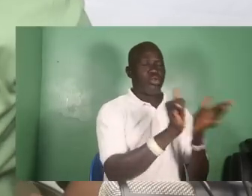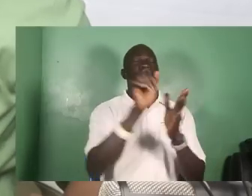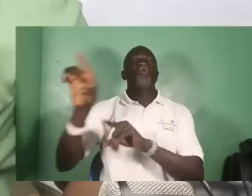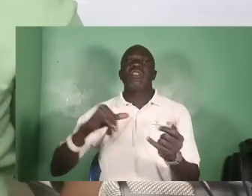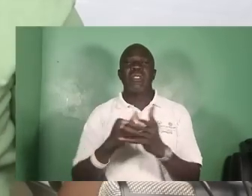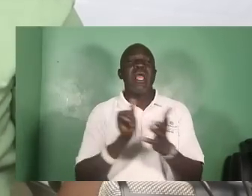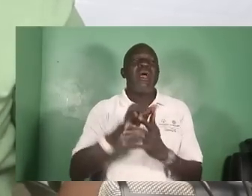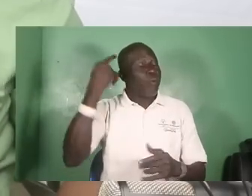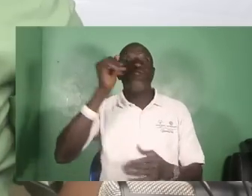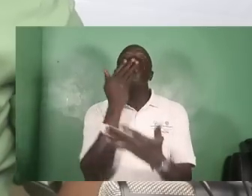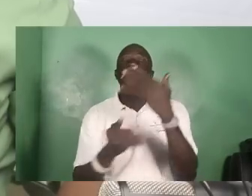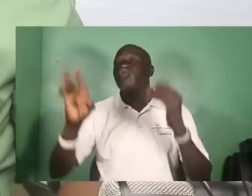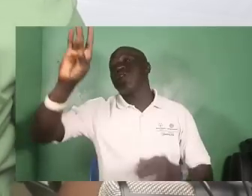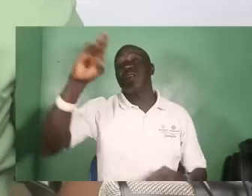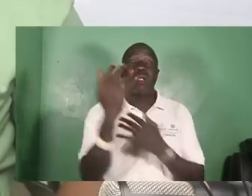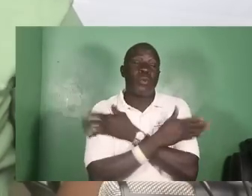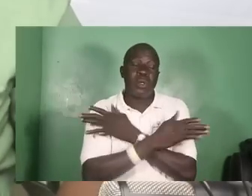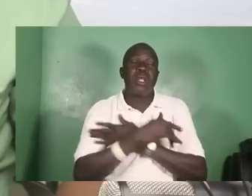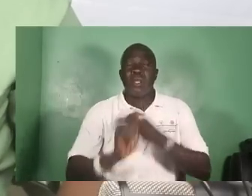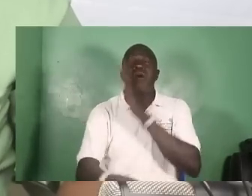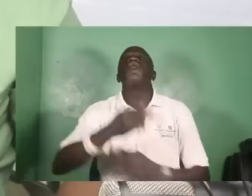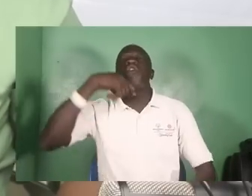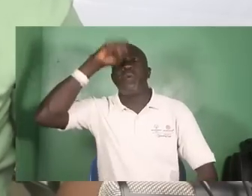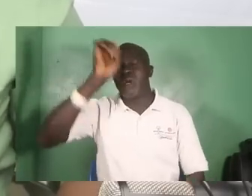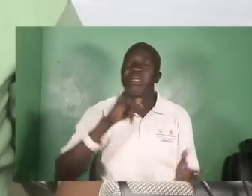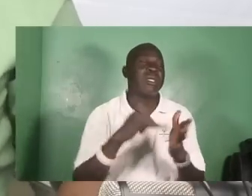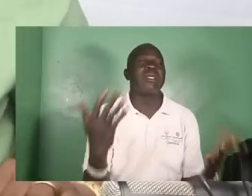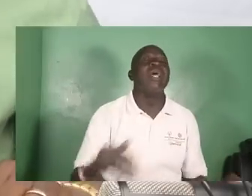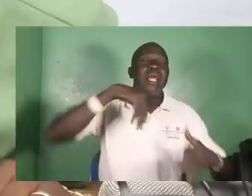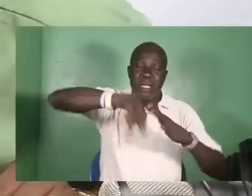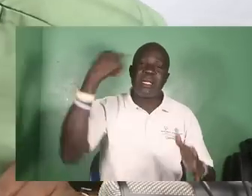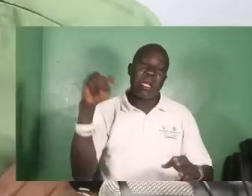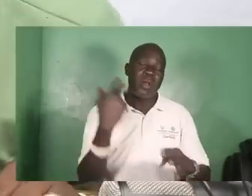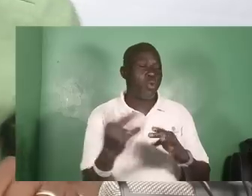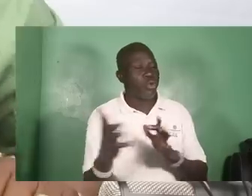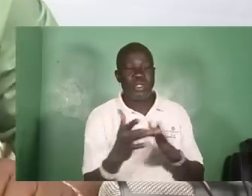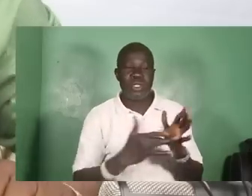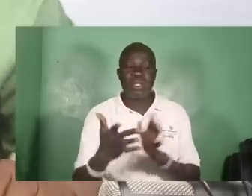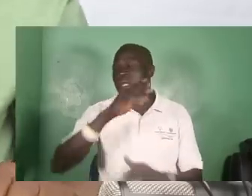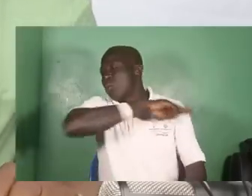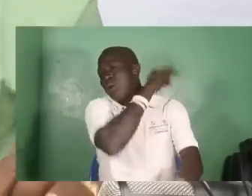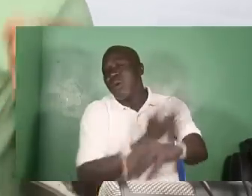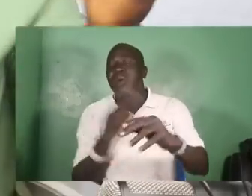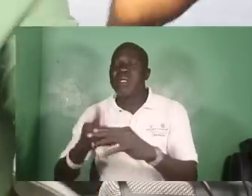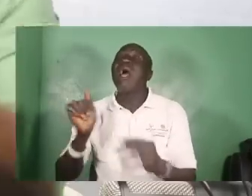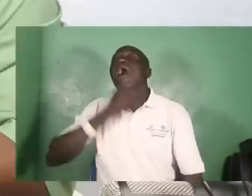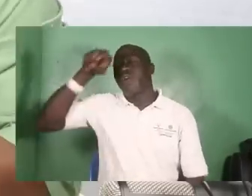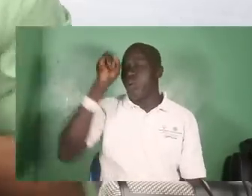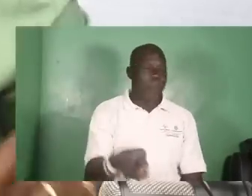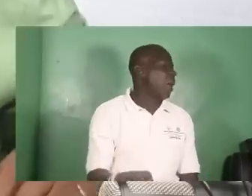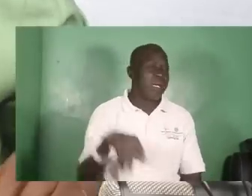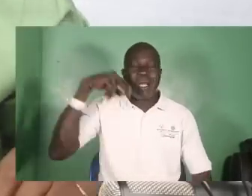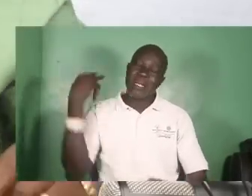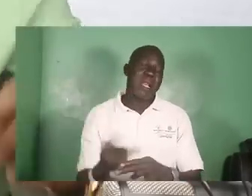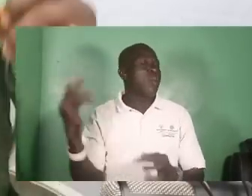how we're going to do it. For Sunday, maybe. For seven Sundays. Is the Lord that will be. Maruda, I hear that. In the name of Jesus. Mama said it.